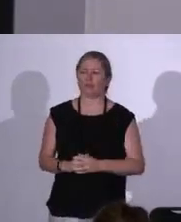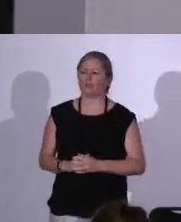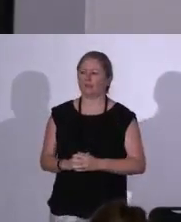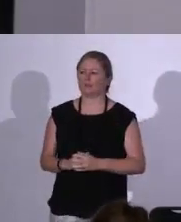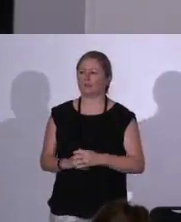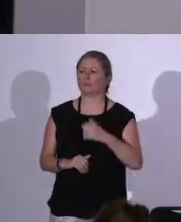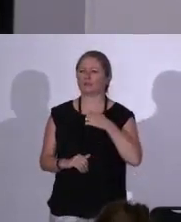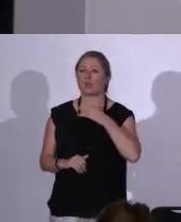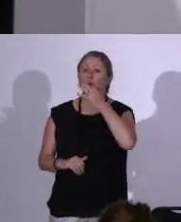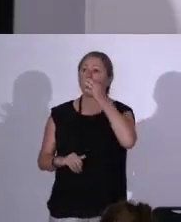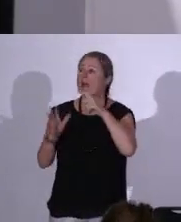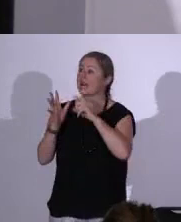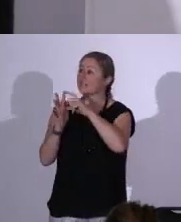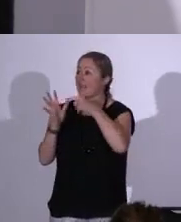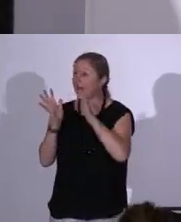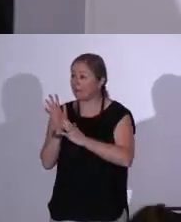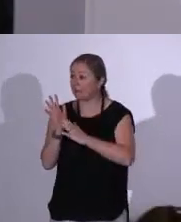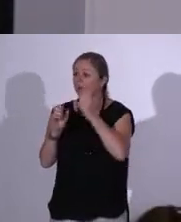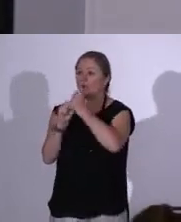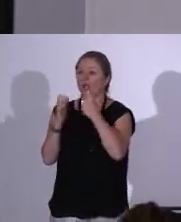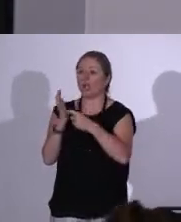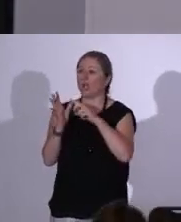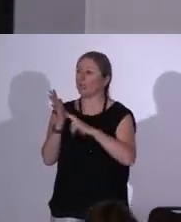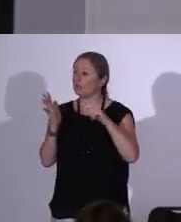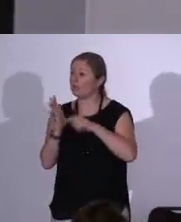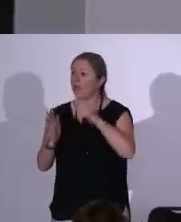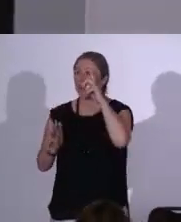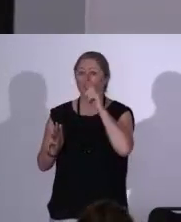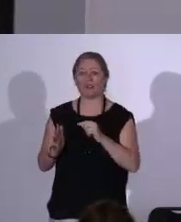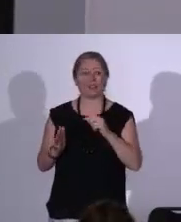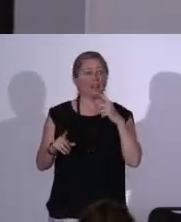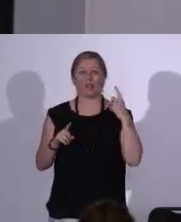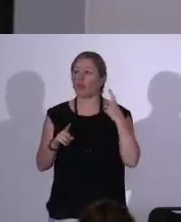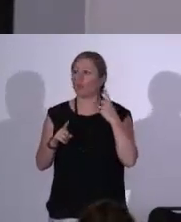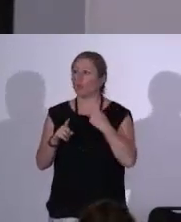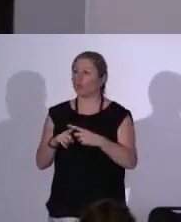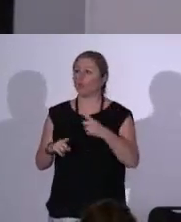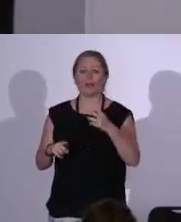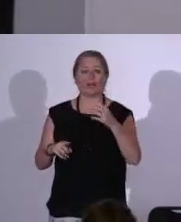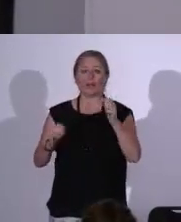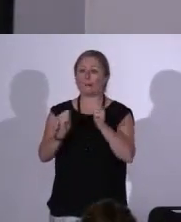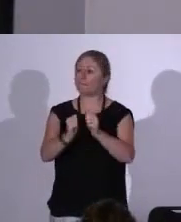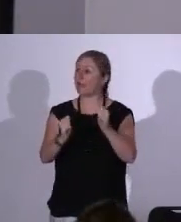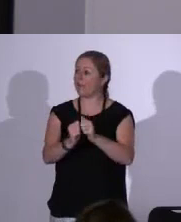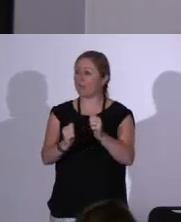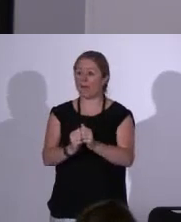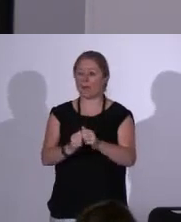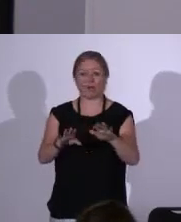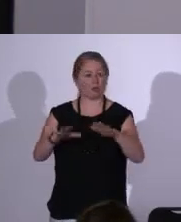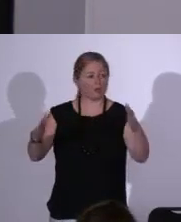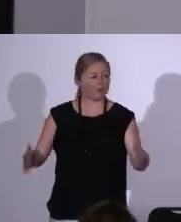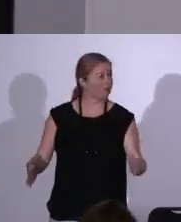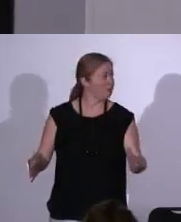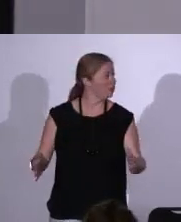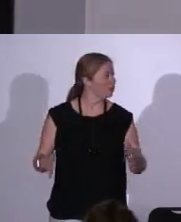I'll just ask Adam and Grant to go around very covertly and put small pieces of paper,